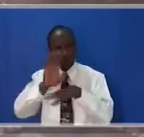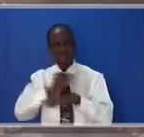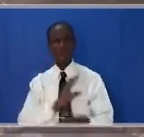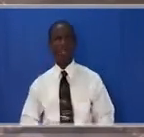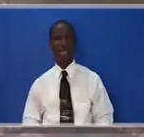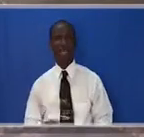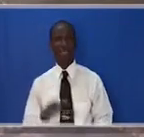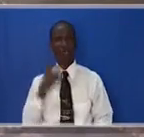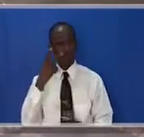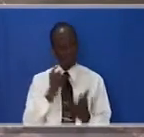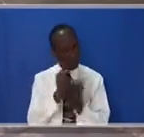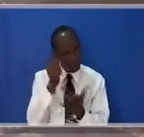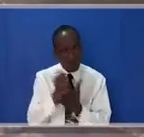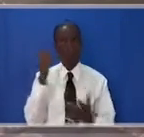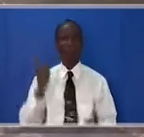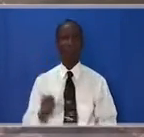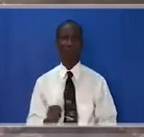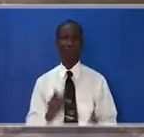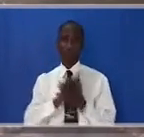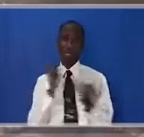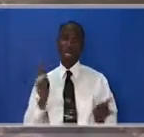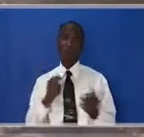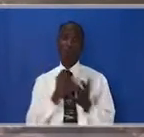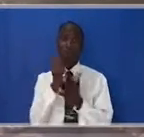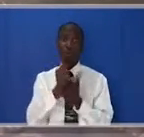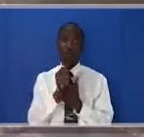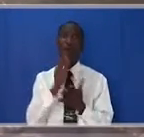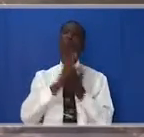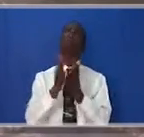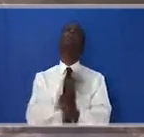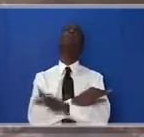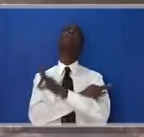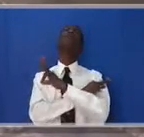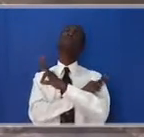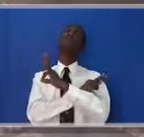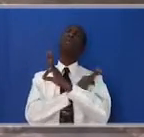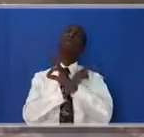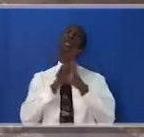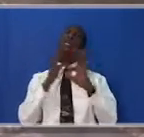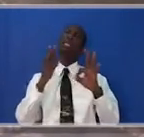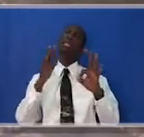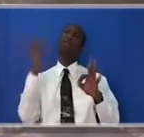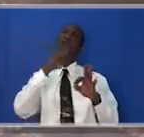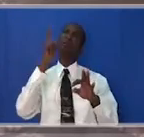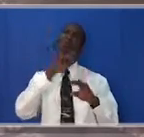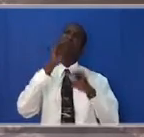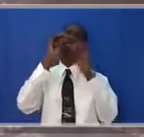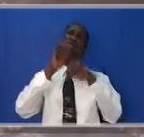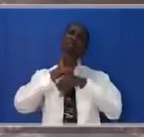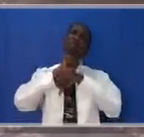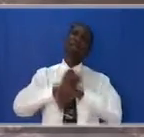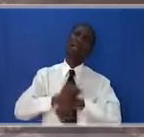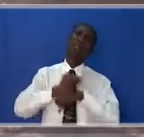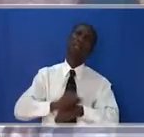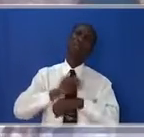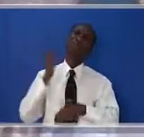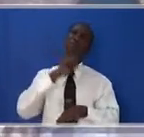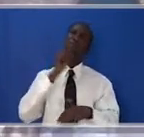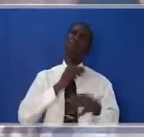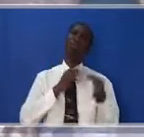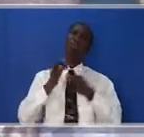nokre ni di na wo de ho ma obedi wo ho efri atro nchire chire ene asofo a